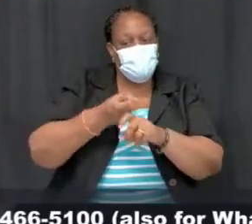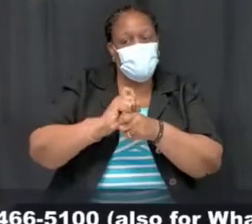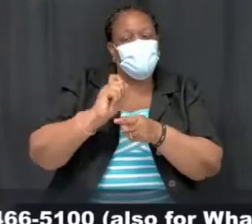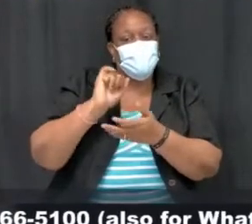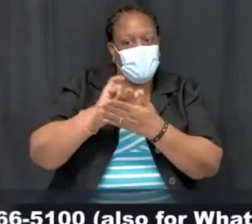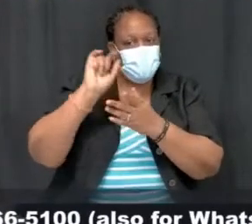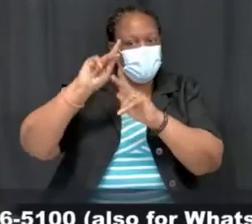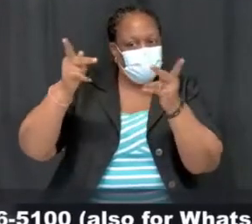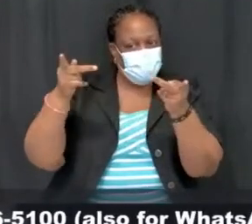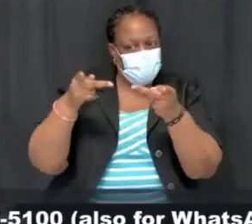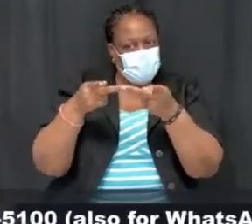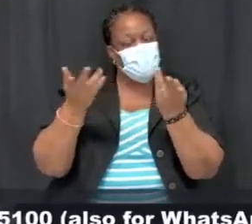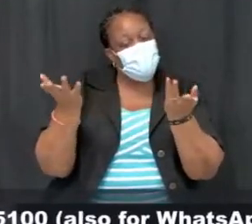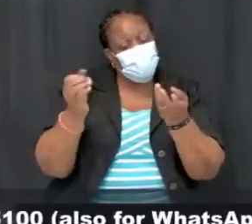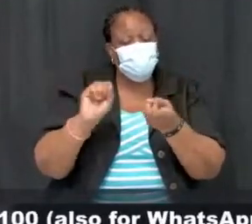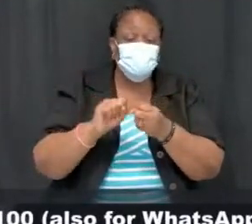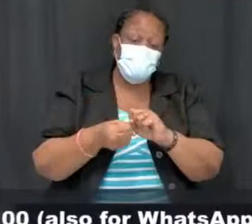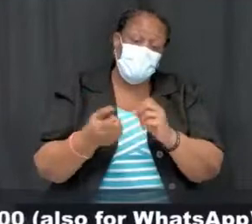and benefits.